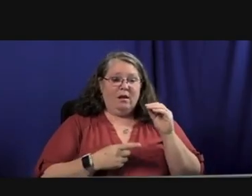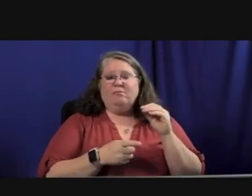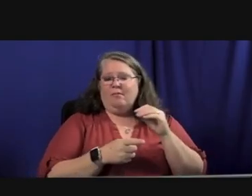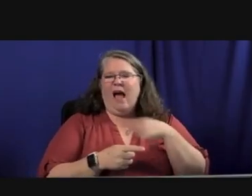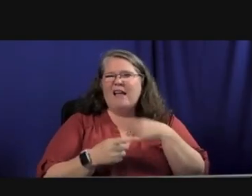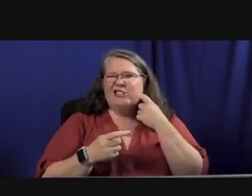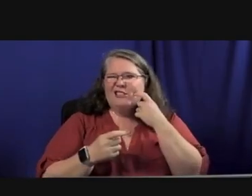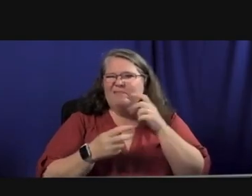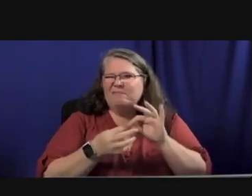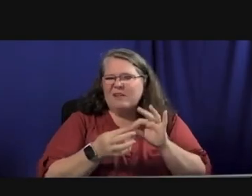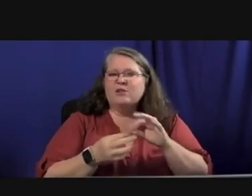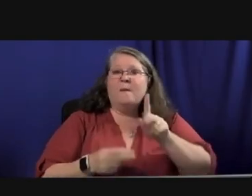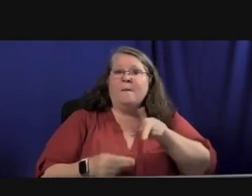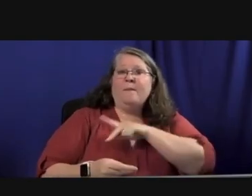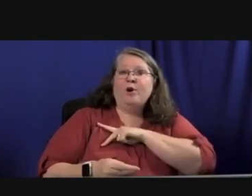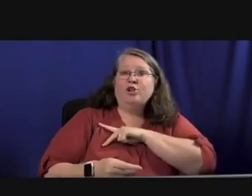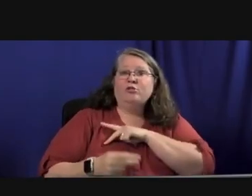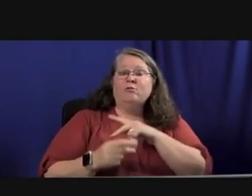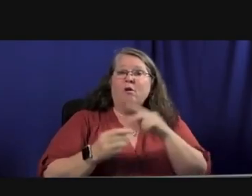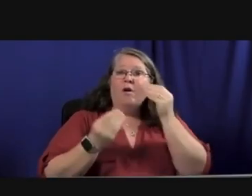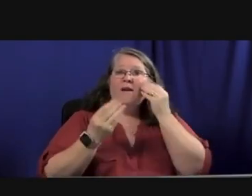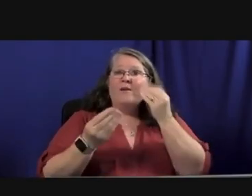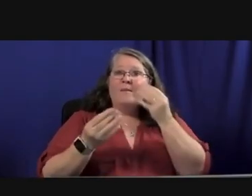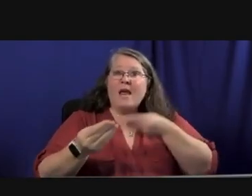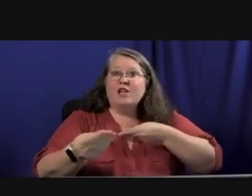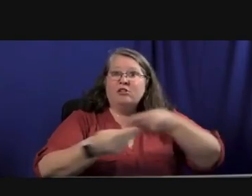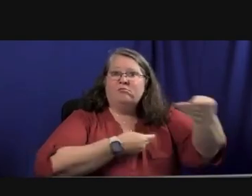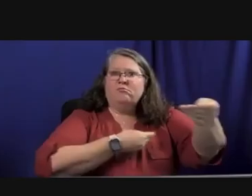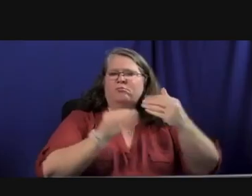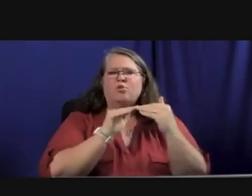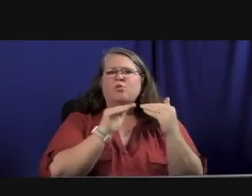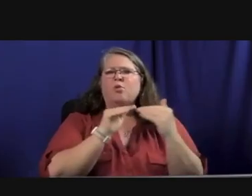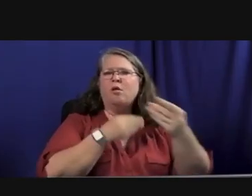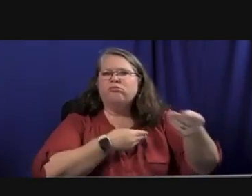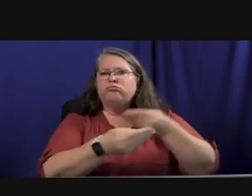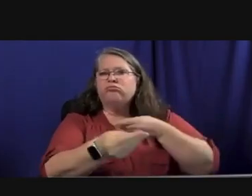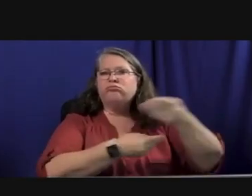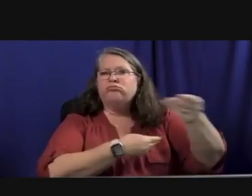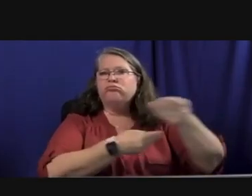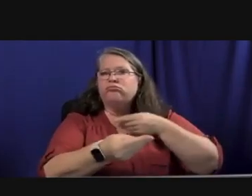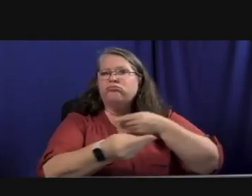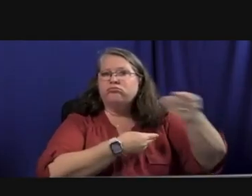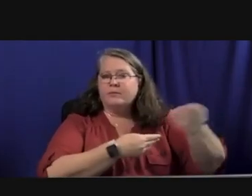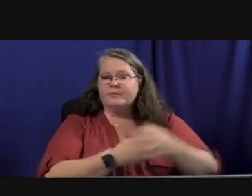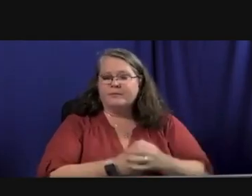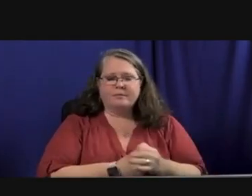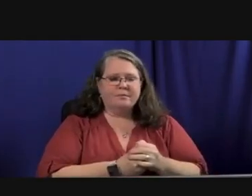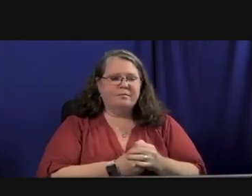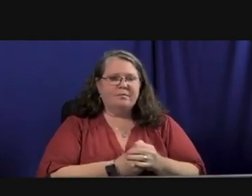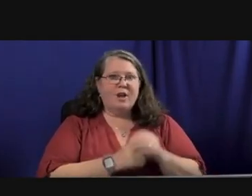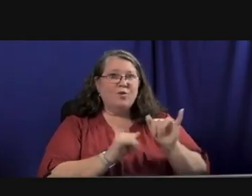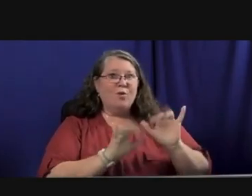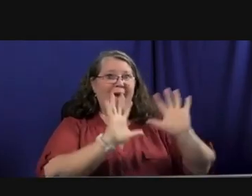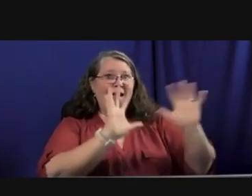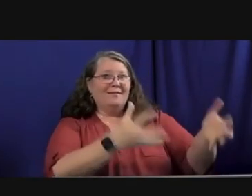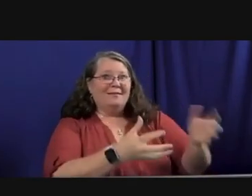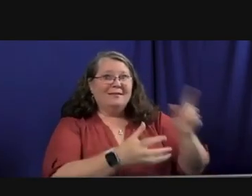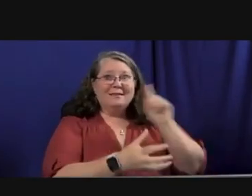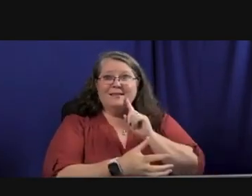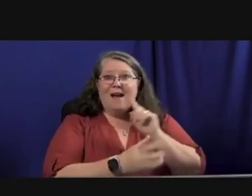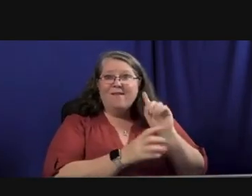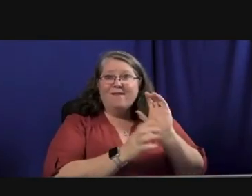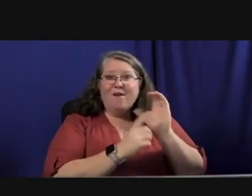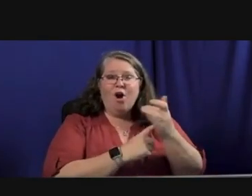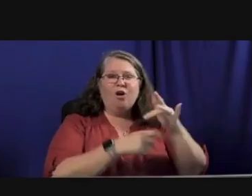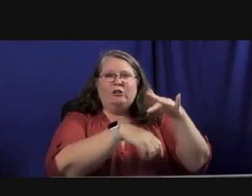discussed within the deaf community culturally. Also, the exchange of personal information is